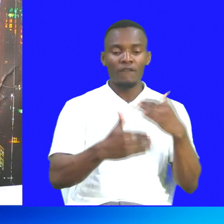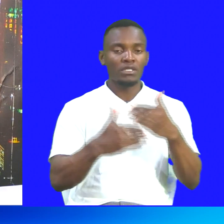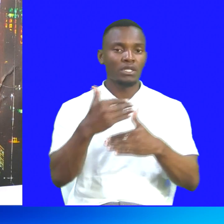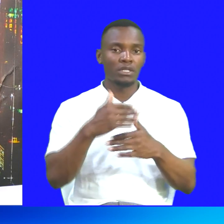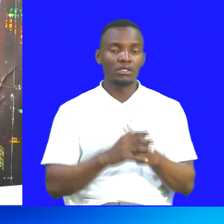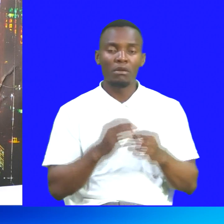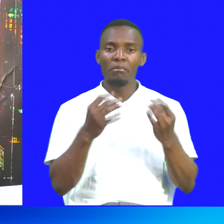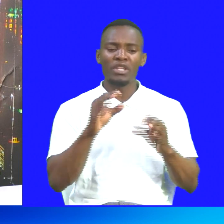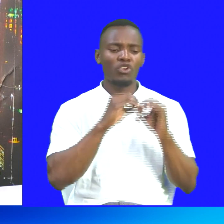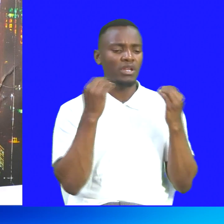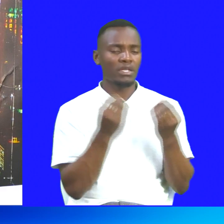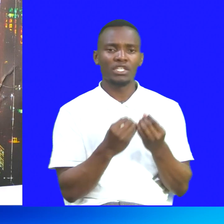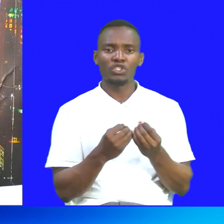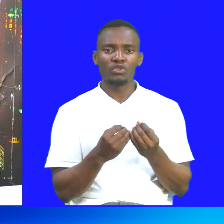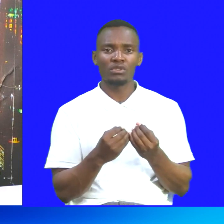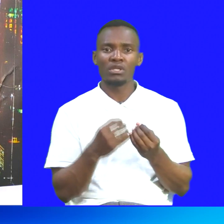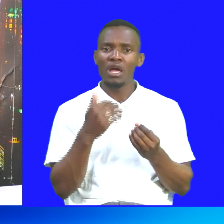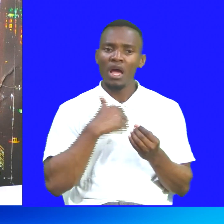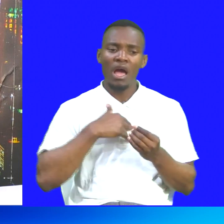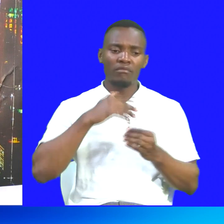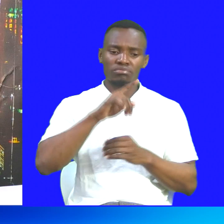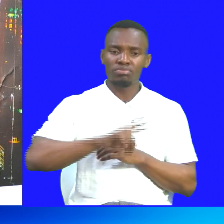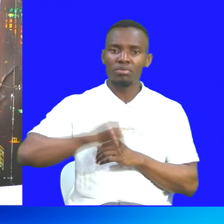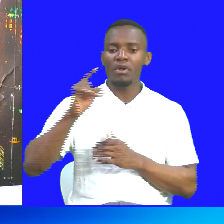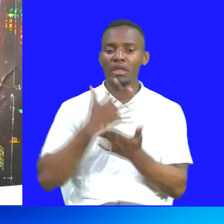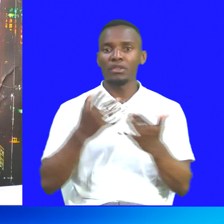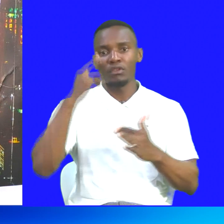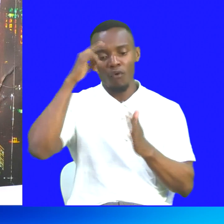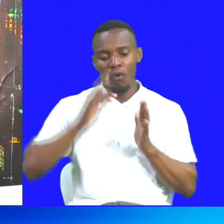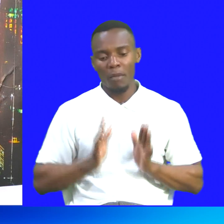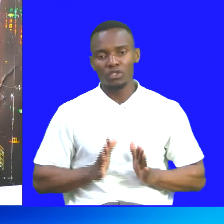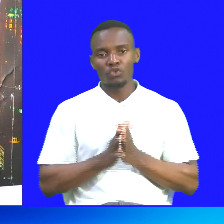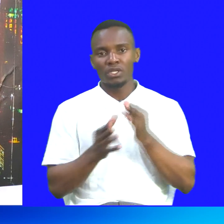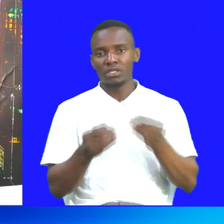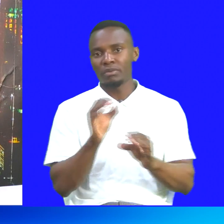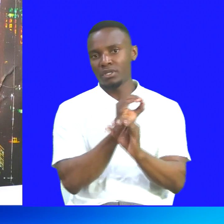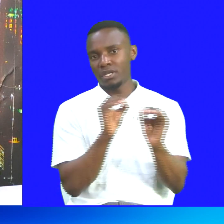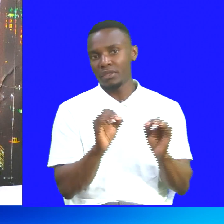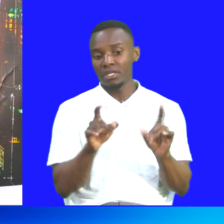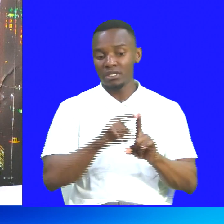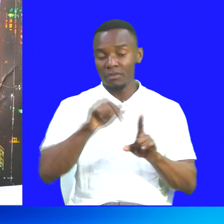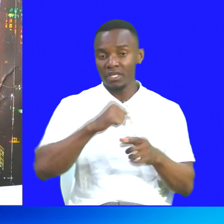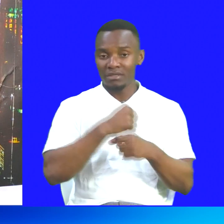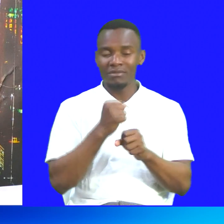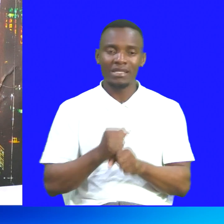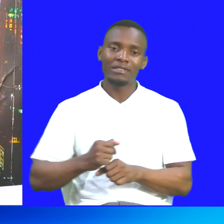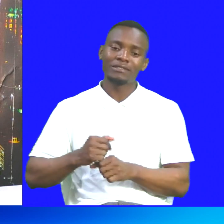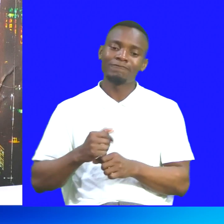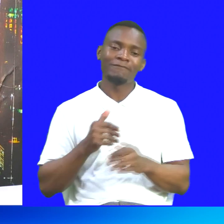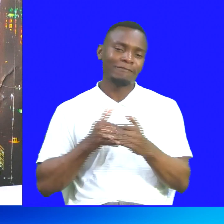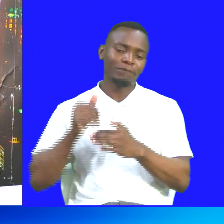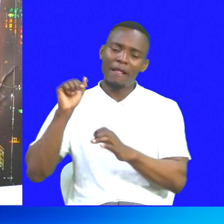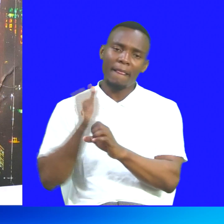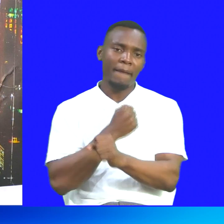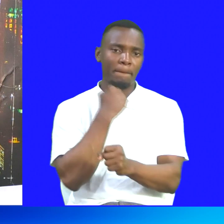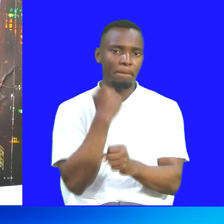proper amenities for people with disabilities. And of course, this would make it almost impossible